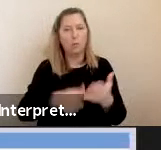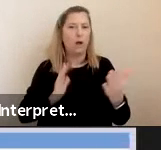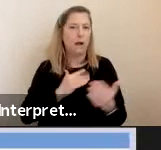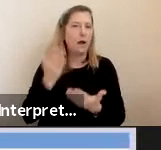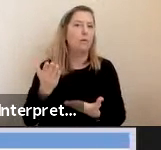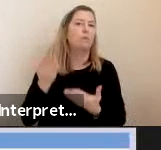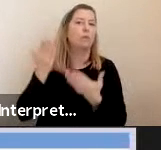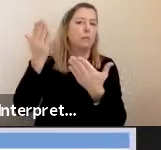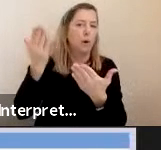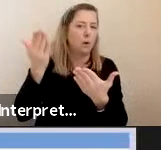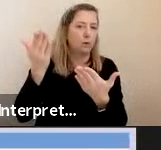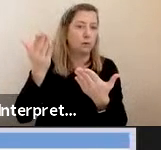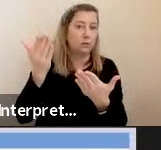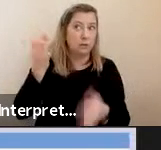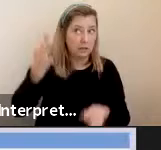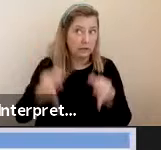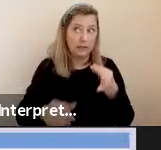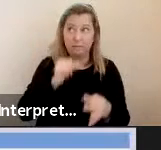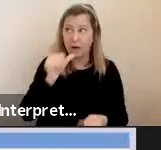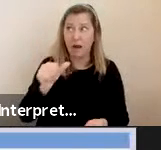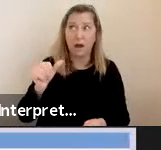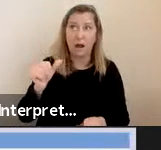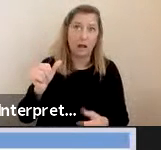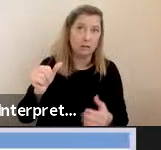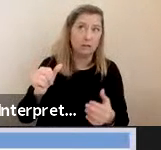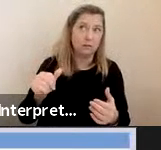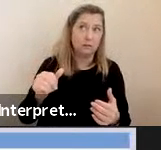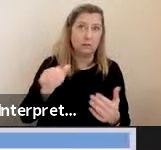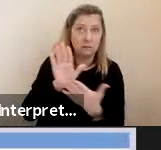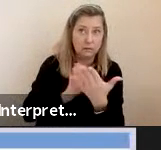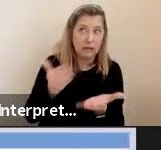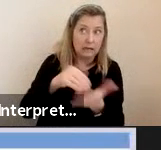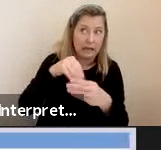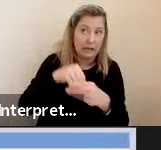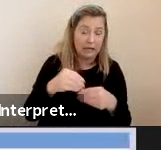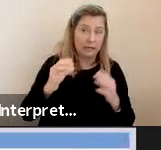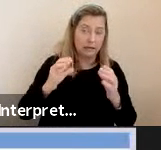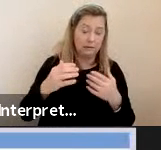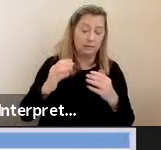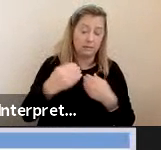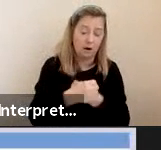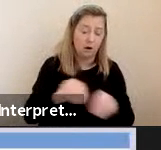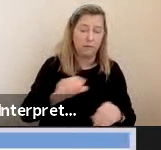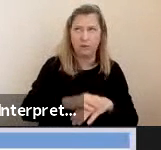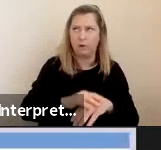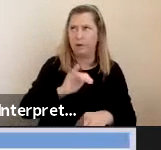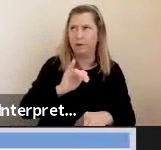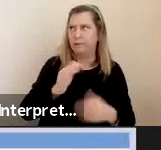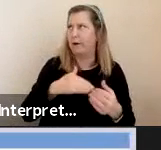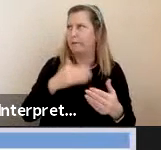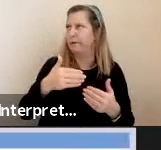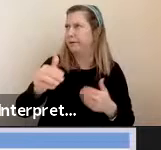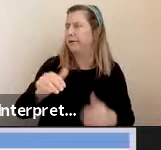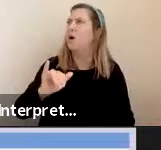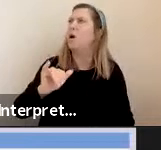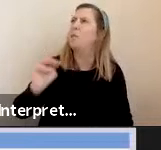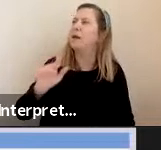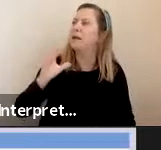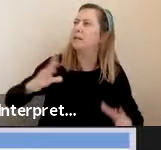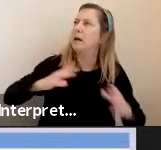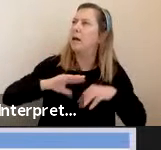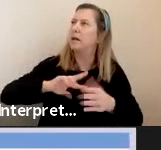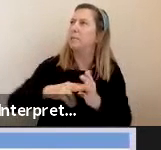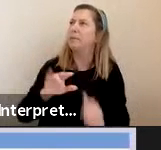proposing. If we're not having clients come back into one-on-one visits in the office, January, whatever the next, well, Monday's a holiday, so it'll